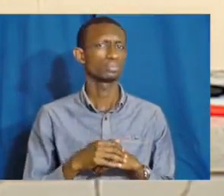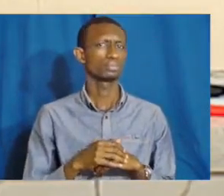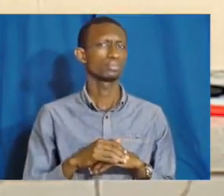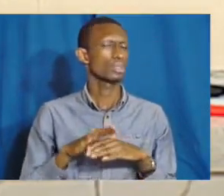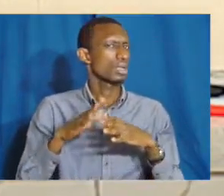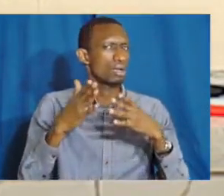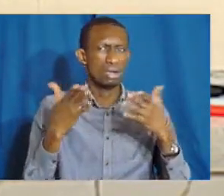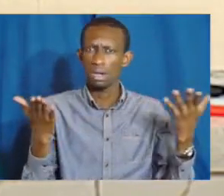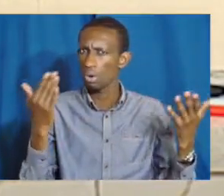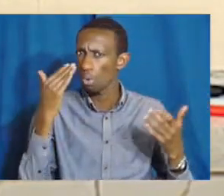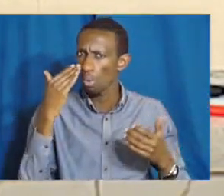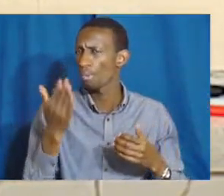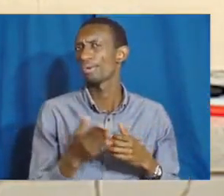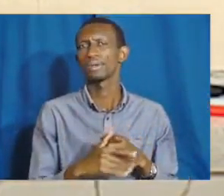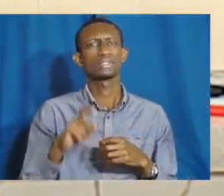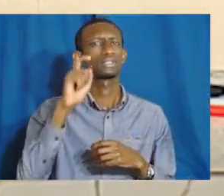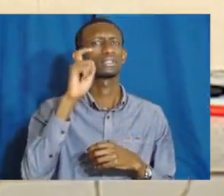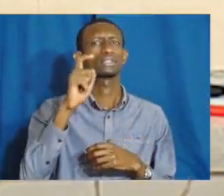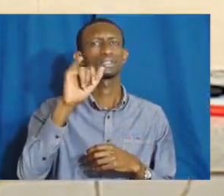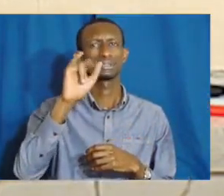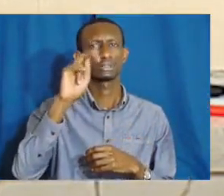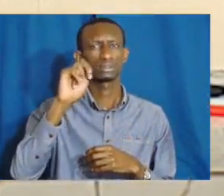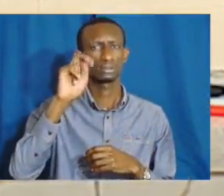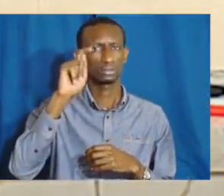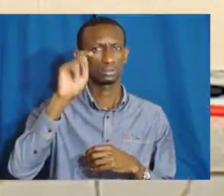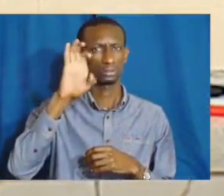How do we find x-intercept?